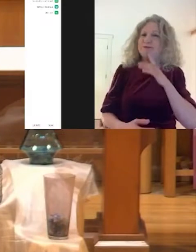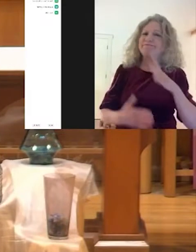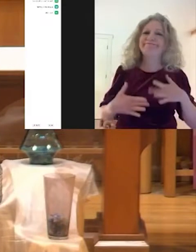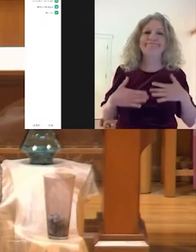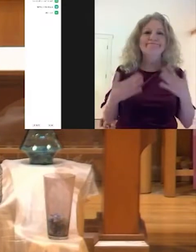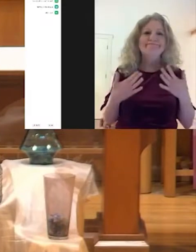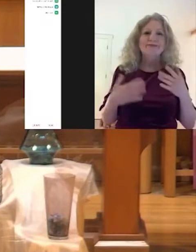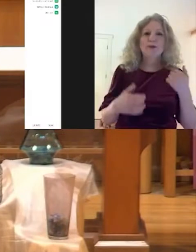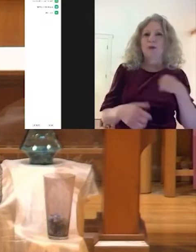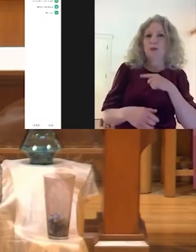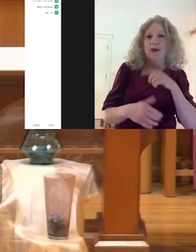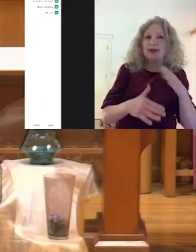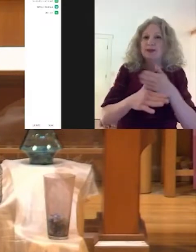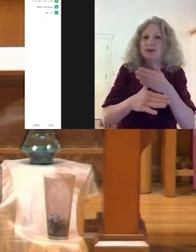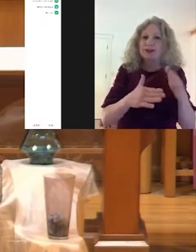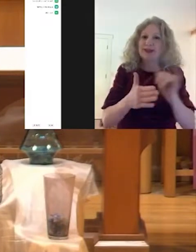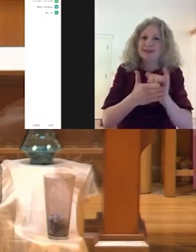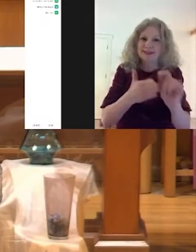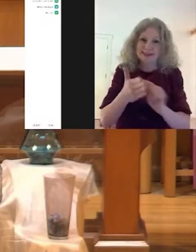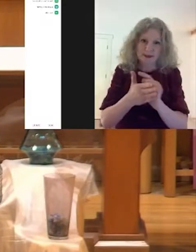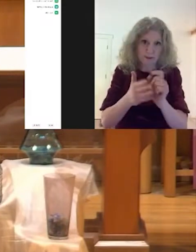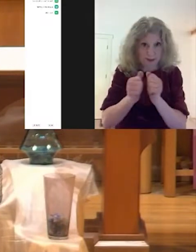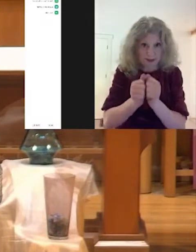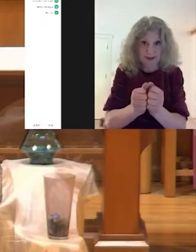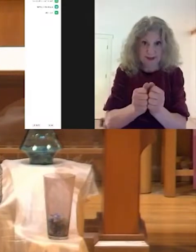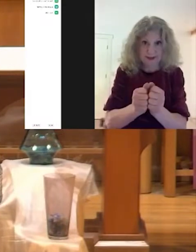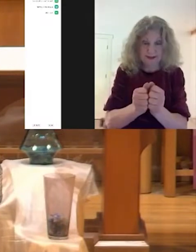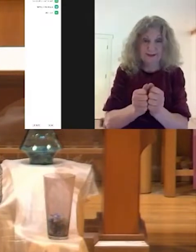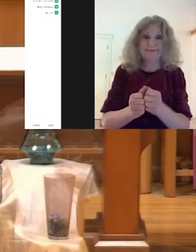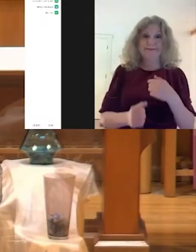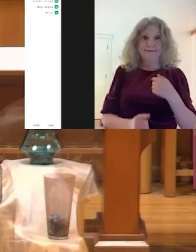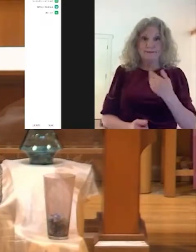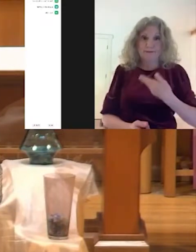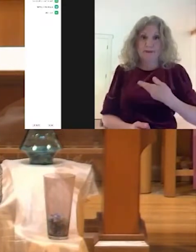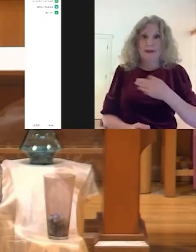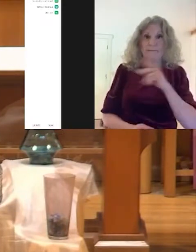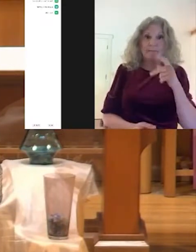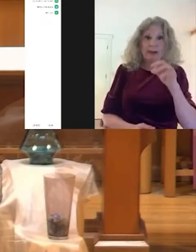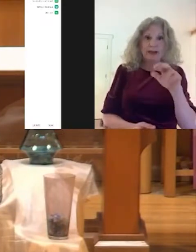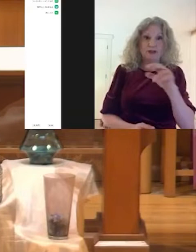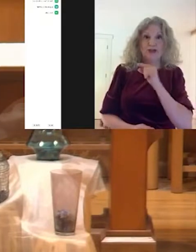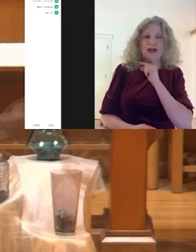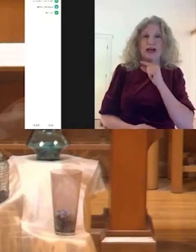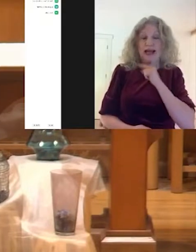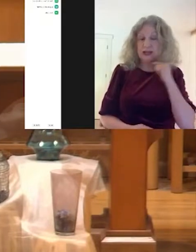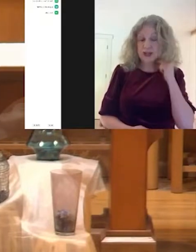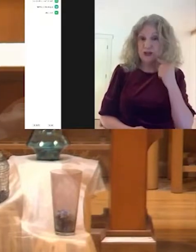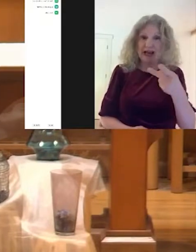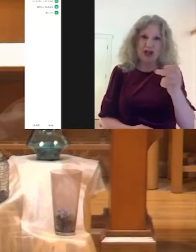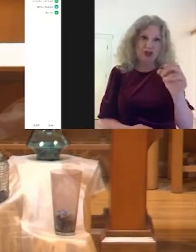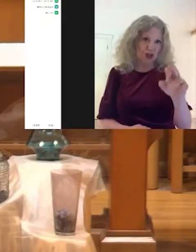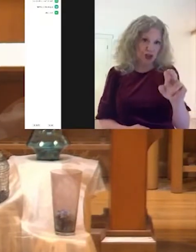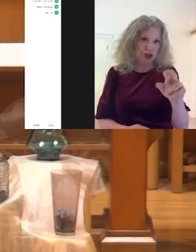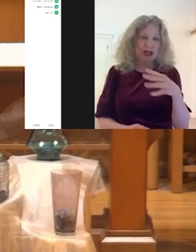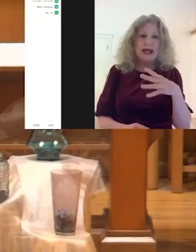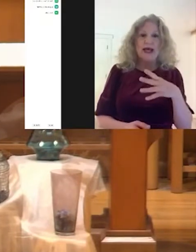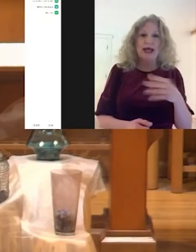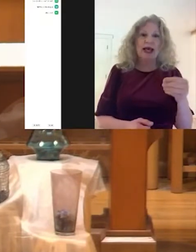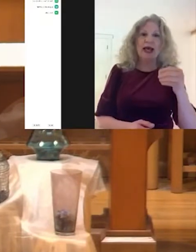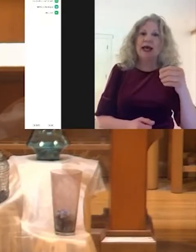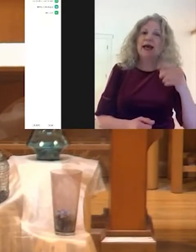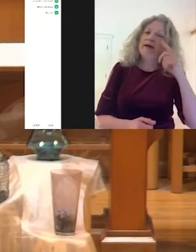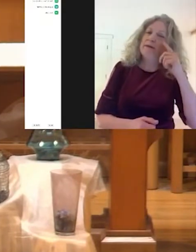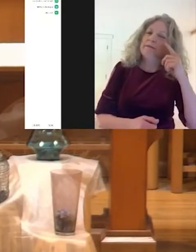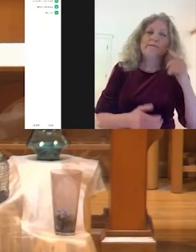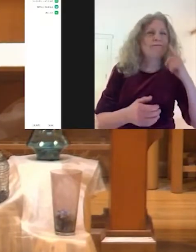we can share this time together. I am Pastor Hector Garfias Toledo, and on behalf of the people of Trinity